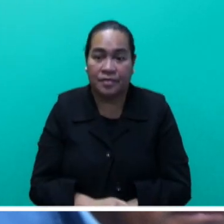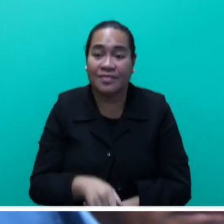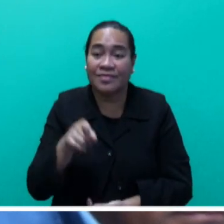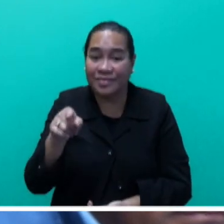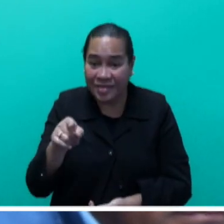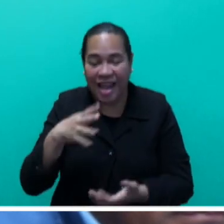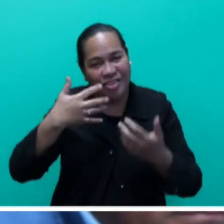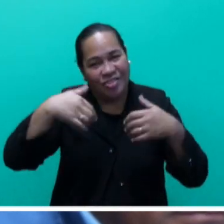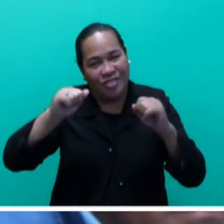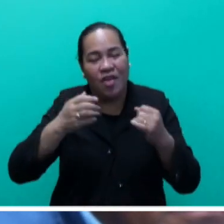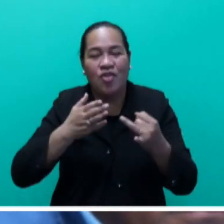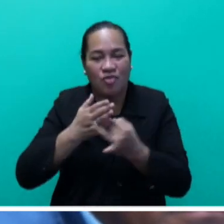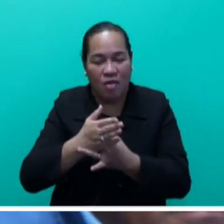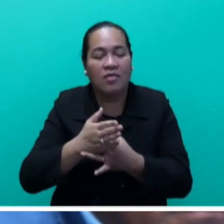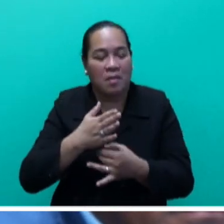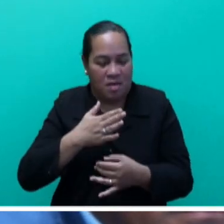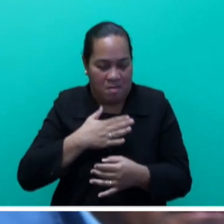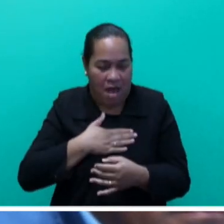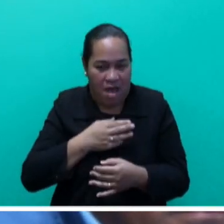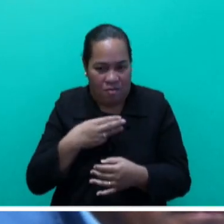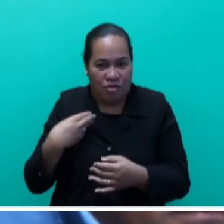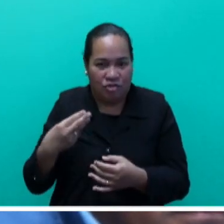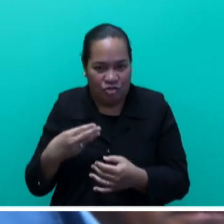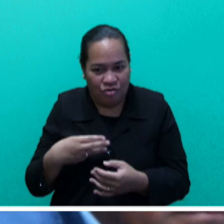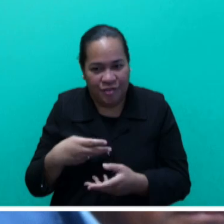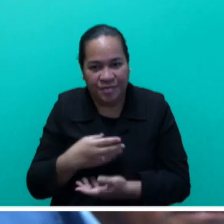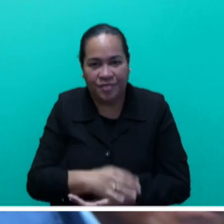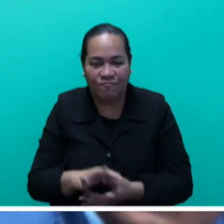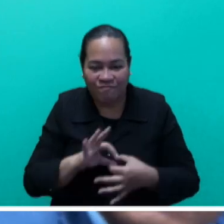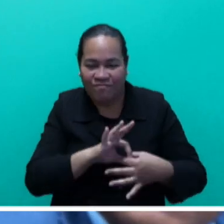accomplished through the efforts of my ministry. Mr. Speaker,